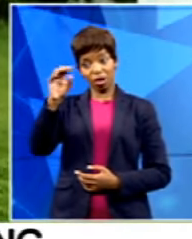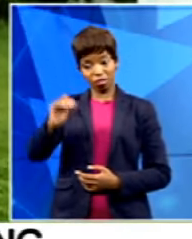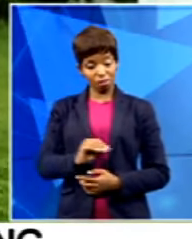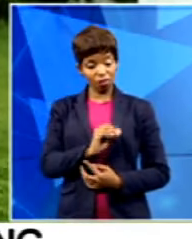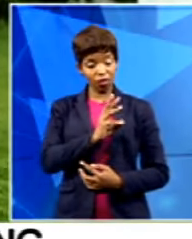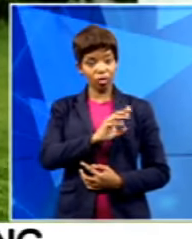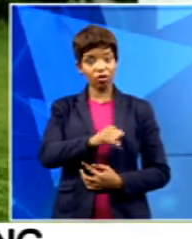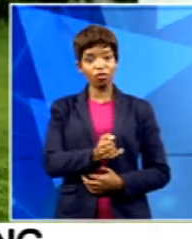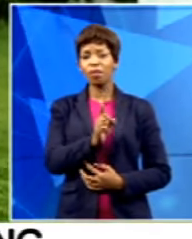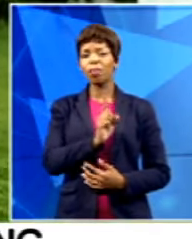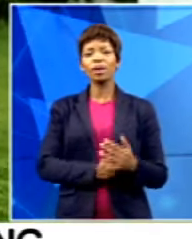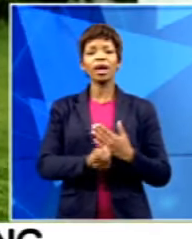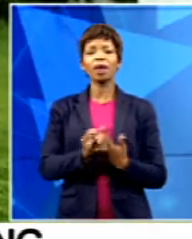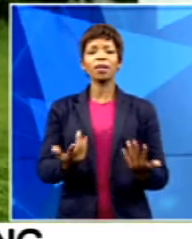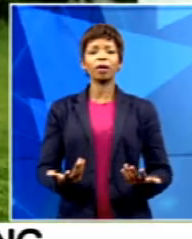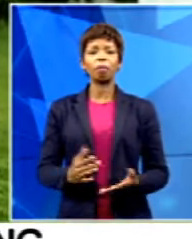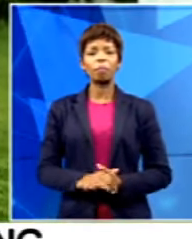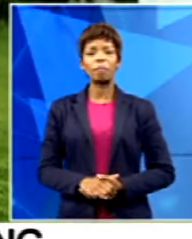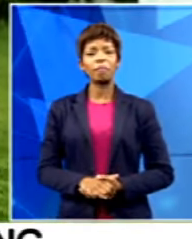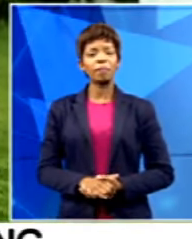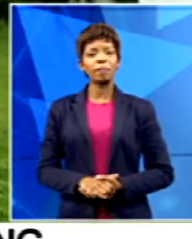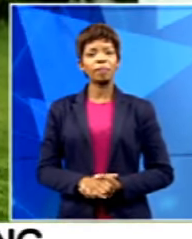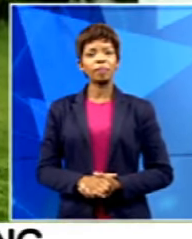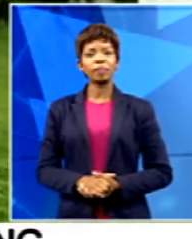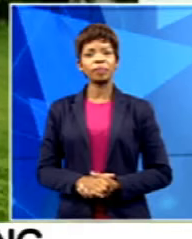you allowed to broadcast from there? Yeah.